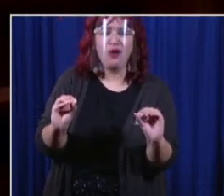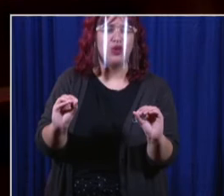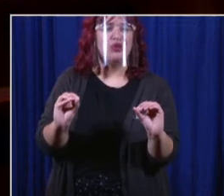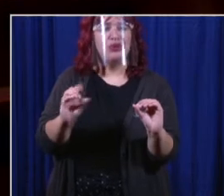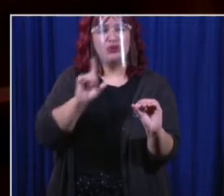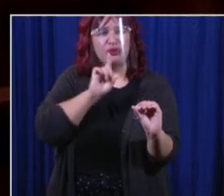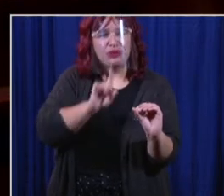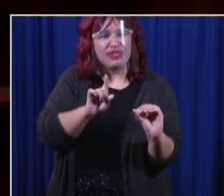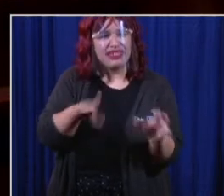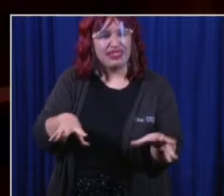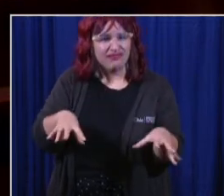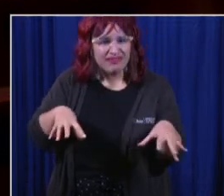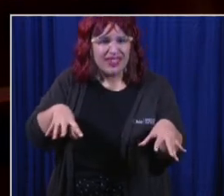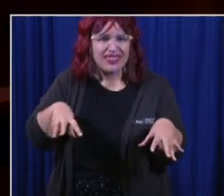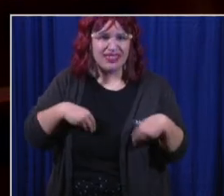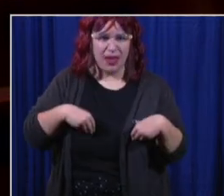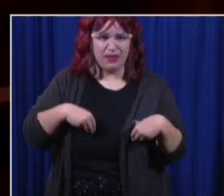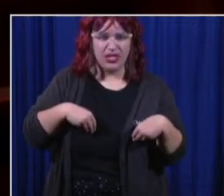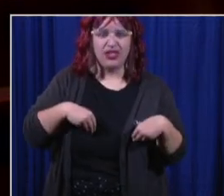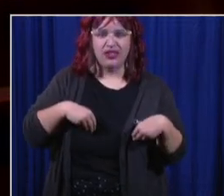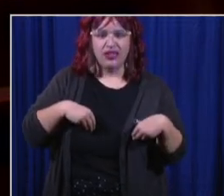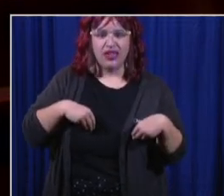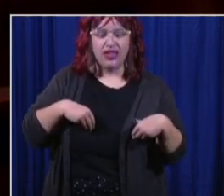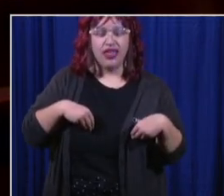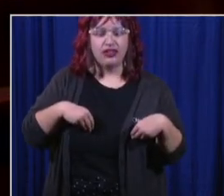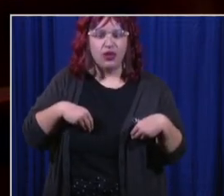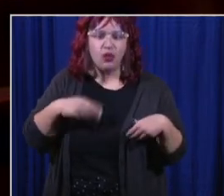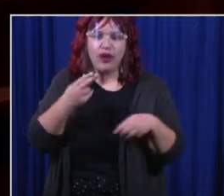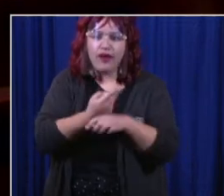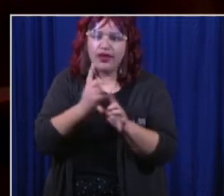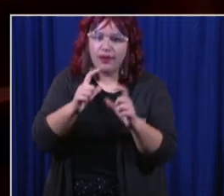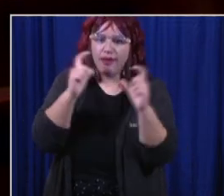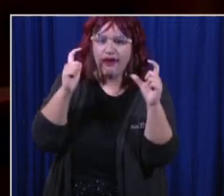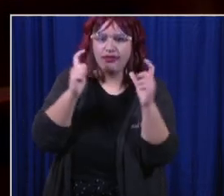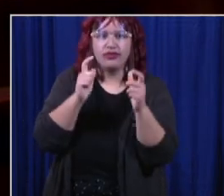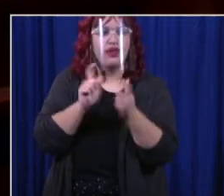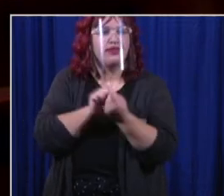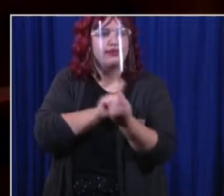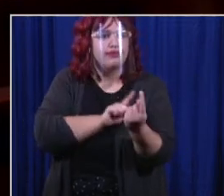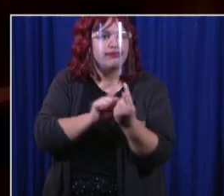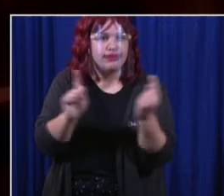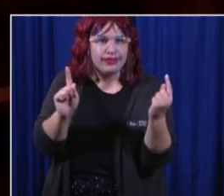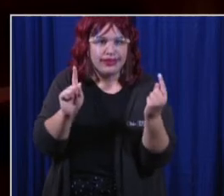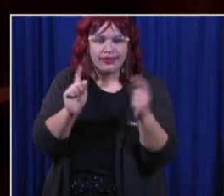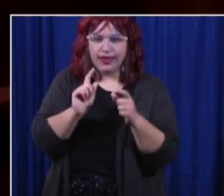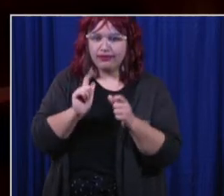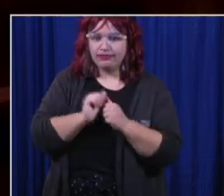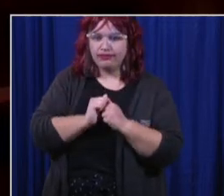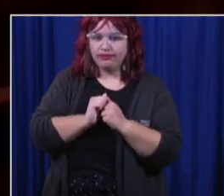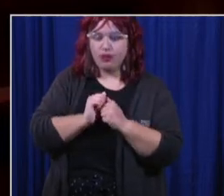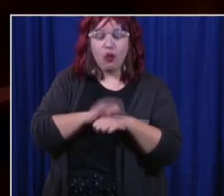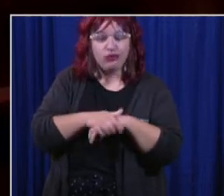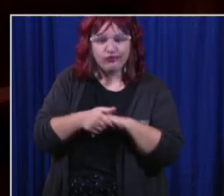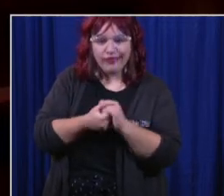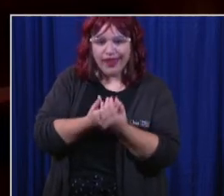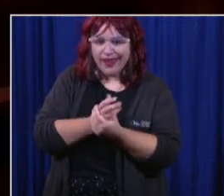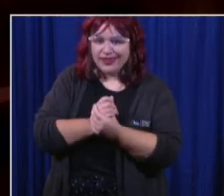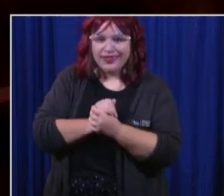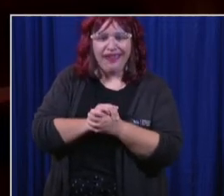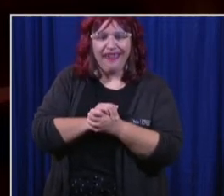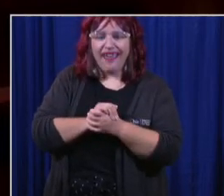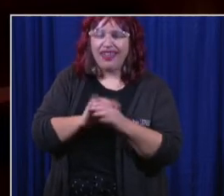take seriously masking, distancing, washing hands, especially avoiding large